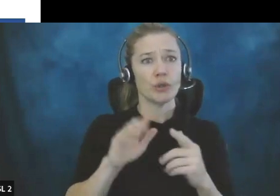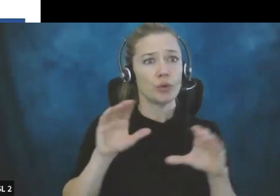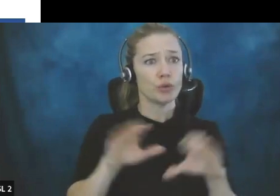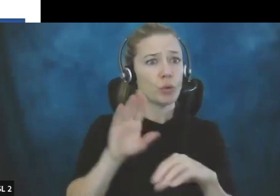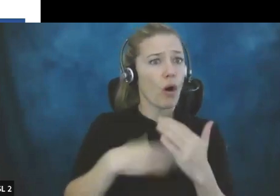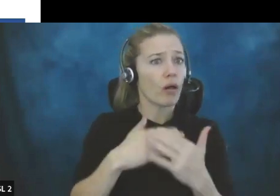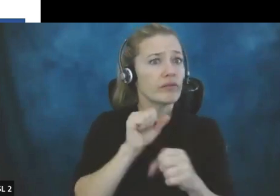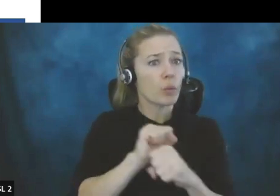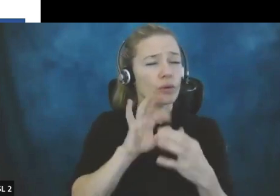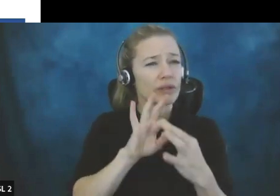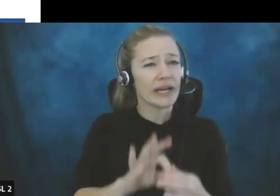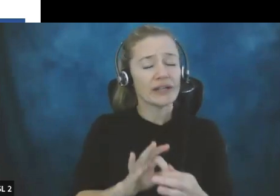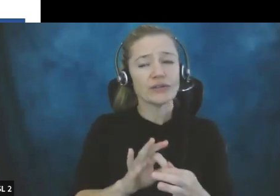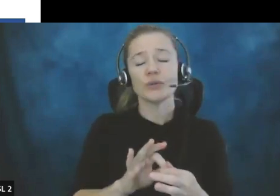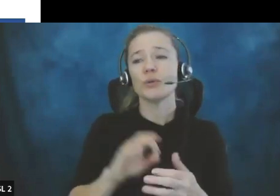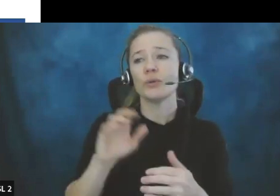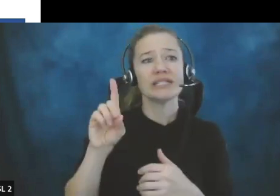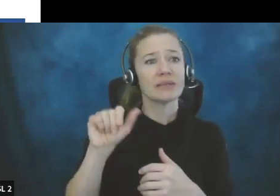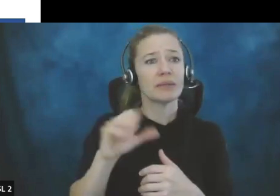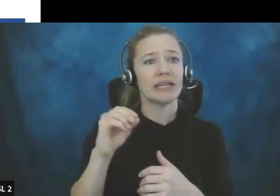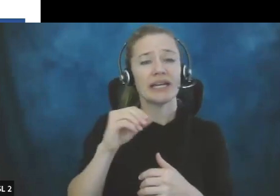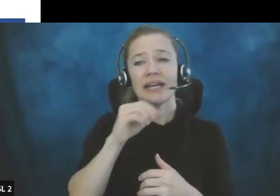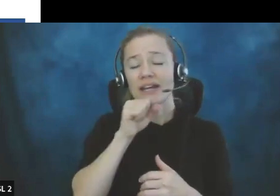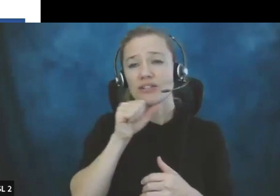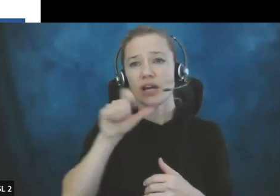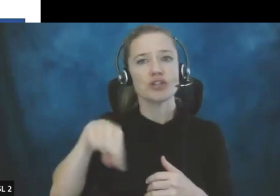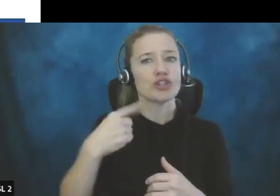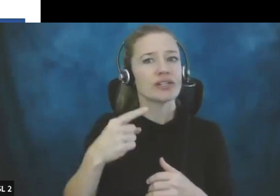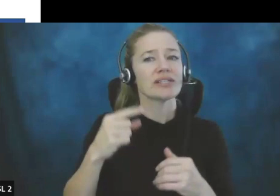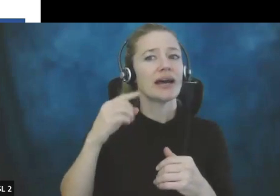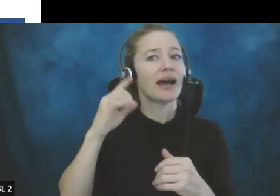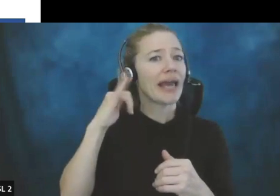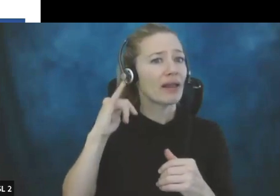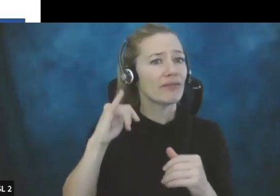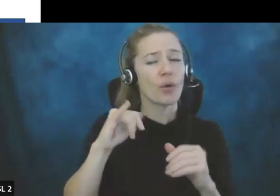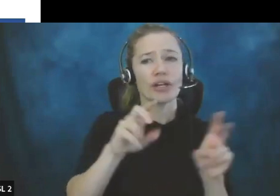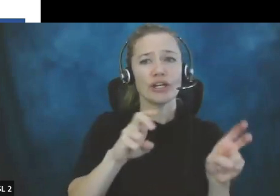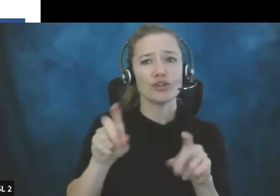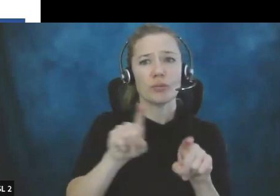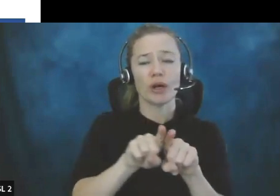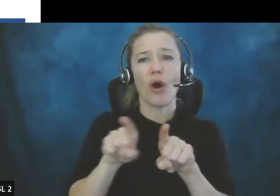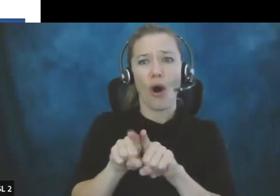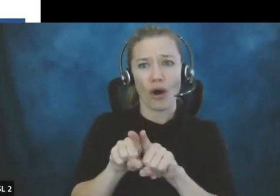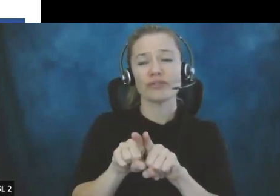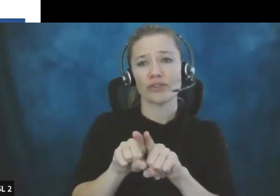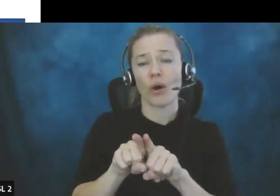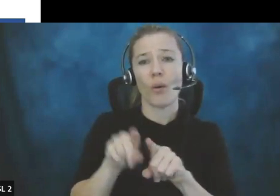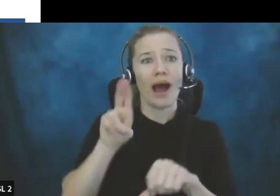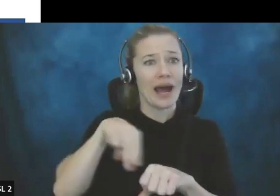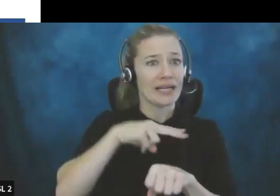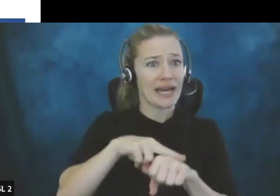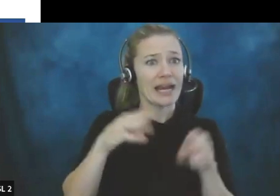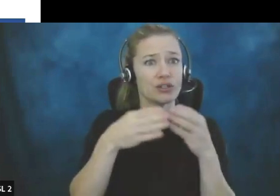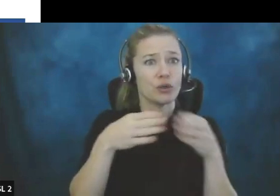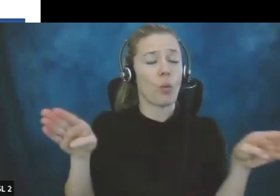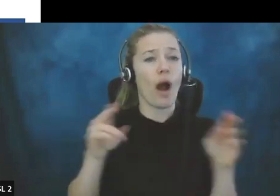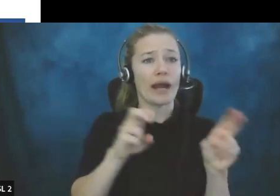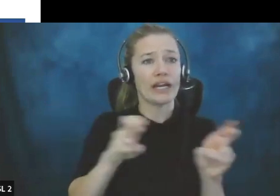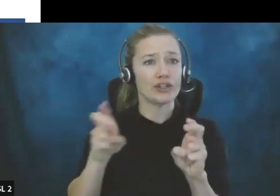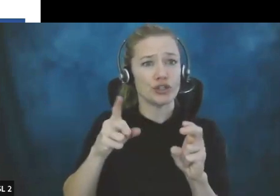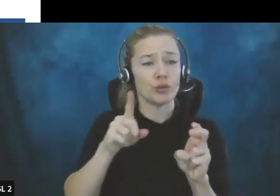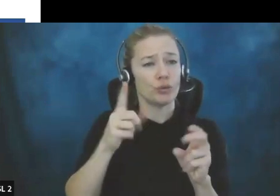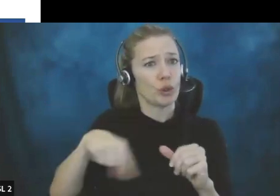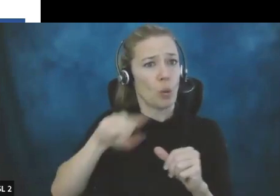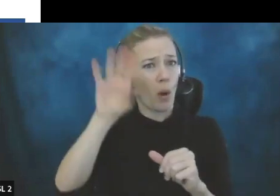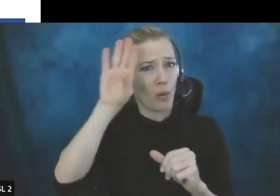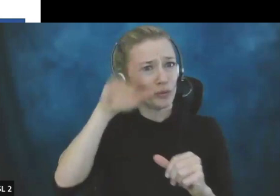drive the work we're doing in disability and aging. And this is not just a California issue. This is a national issue, as all of you, I'm sure, are